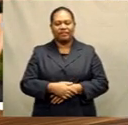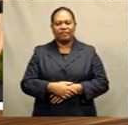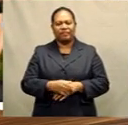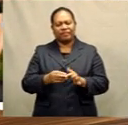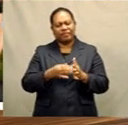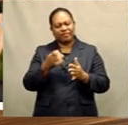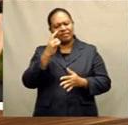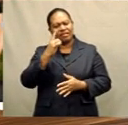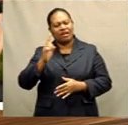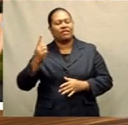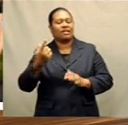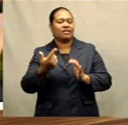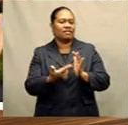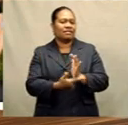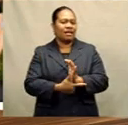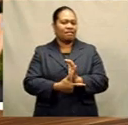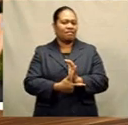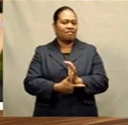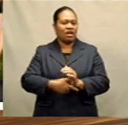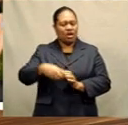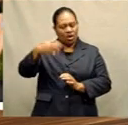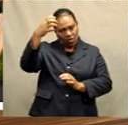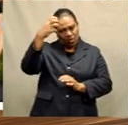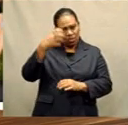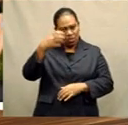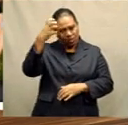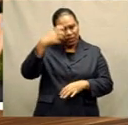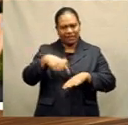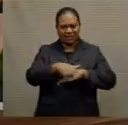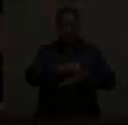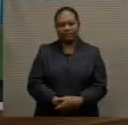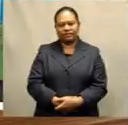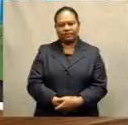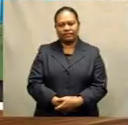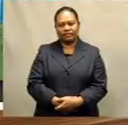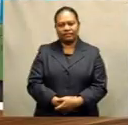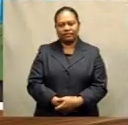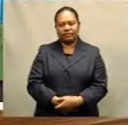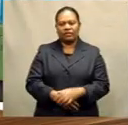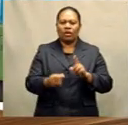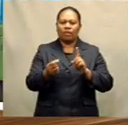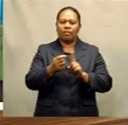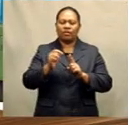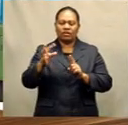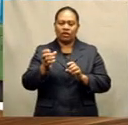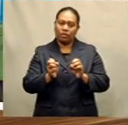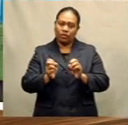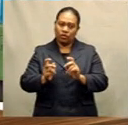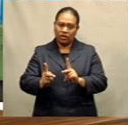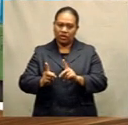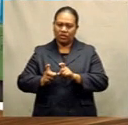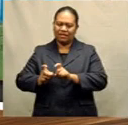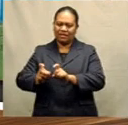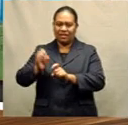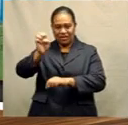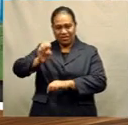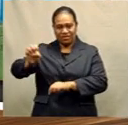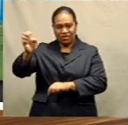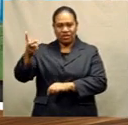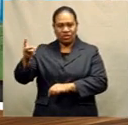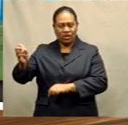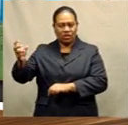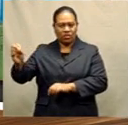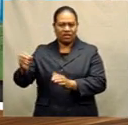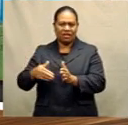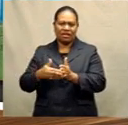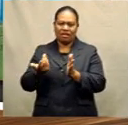injury, it was the first time Queensland were held scoreless at Suncorp Stadium. Portugal's chances of retaining the Euro 2020 title has